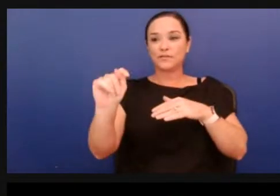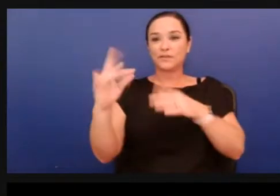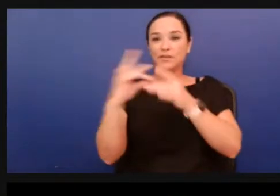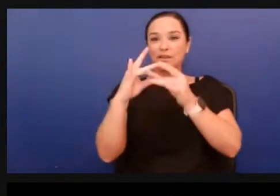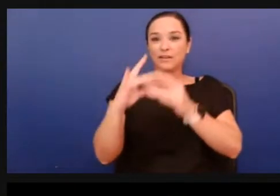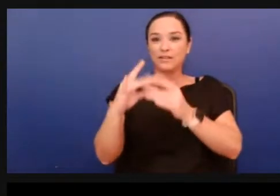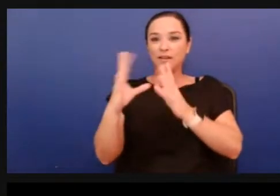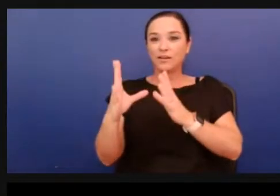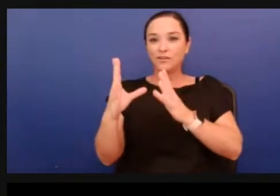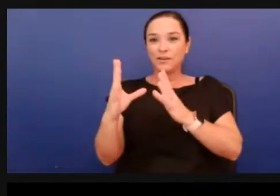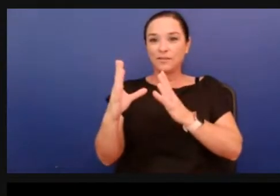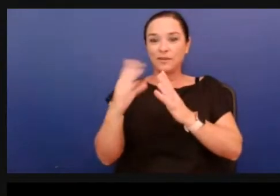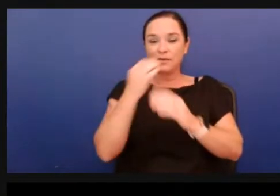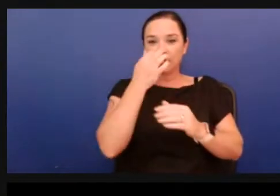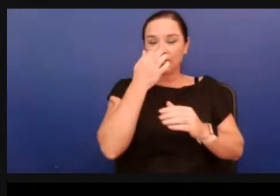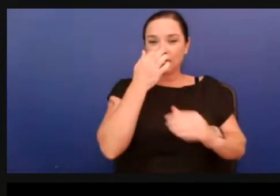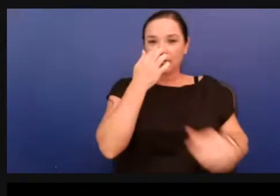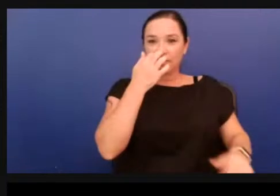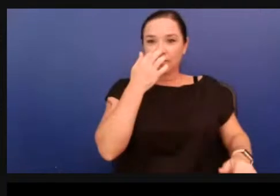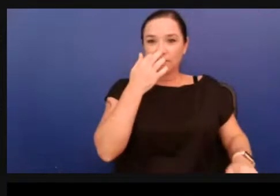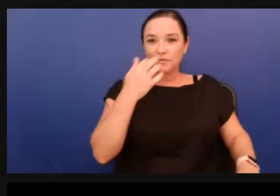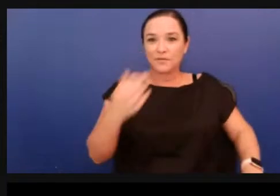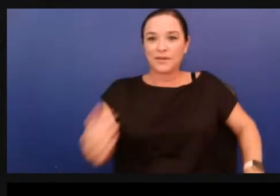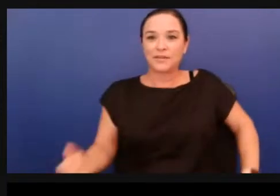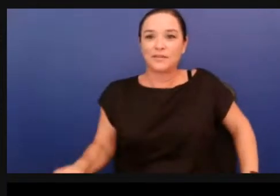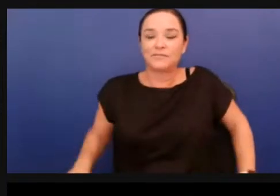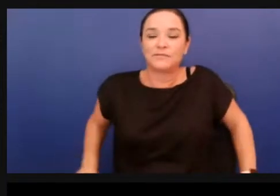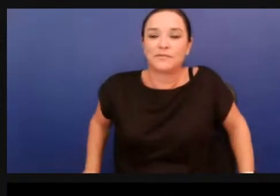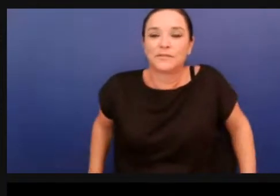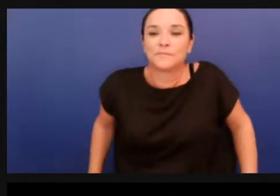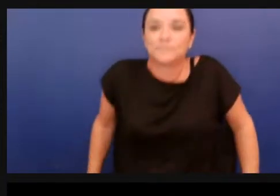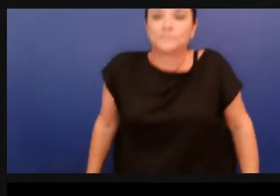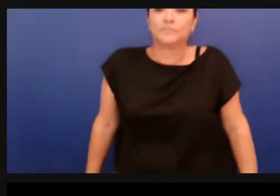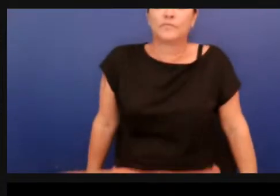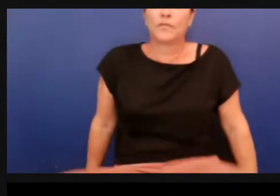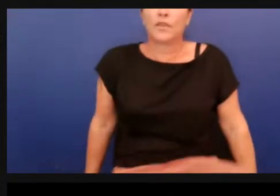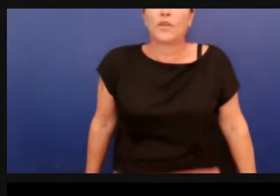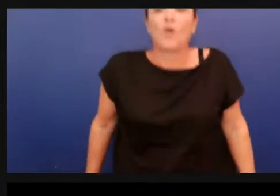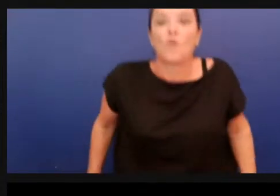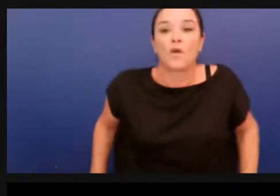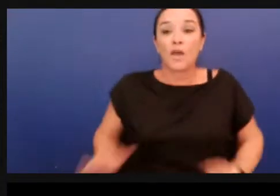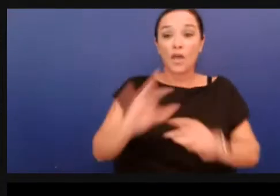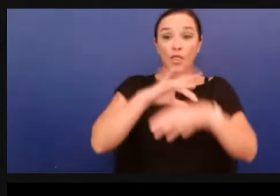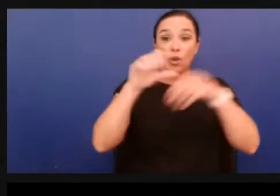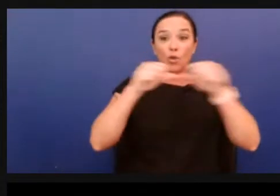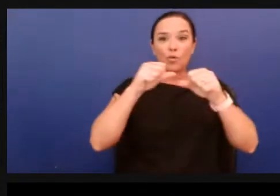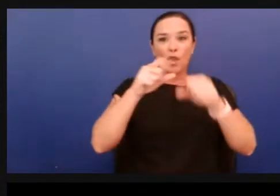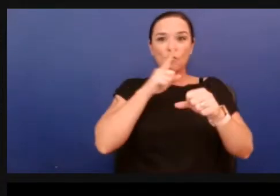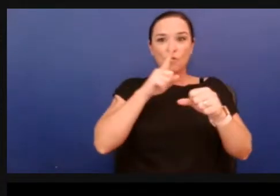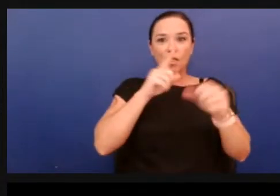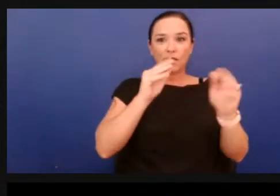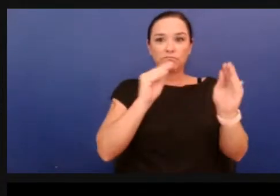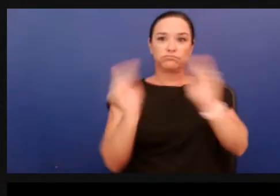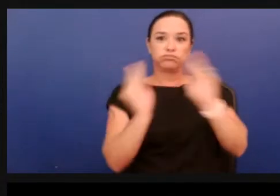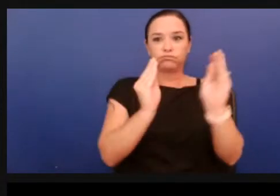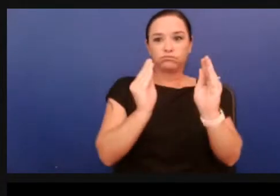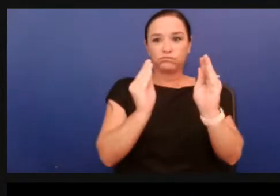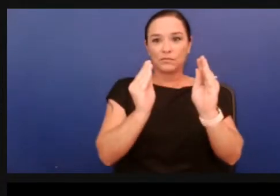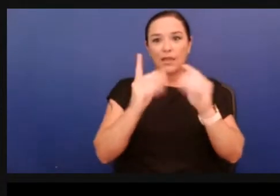and earthquake shook it as well, with very little change affecting it thereafter as well.